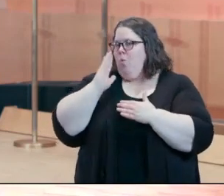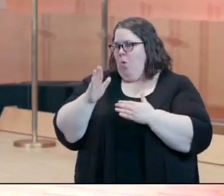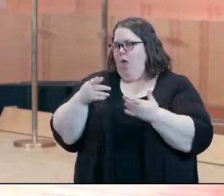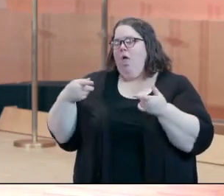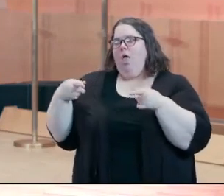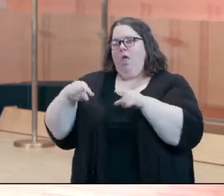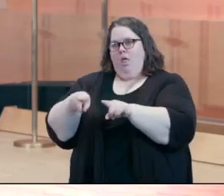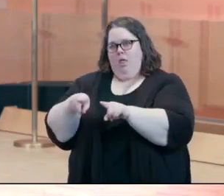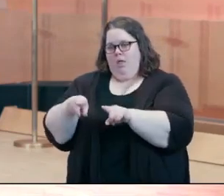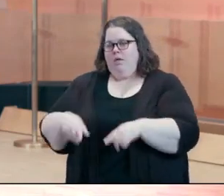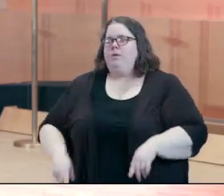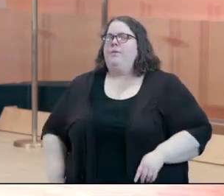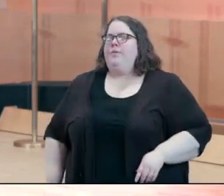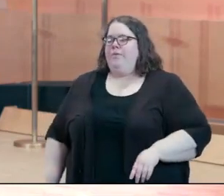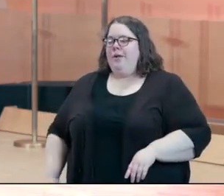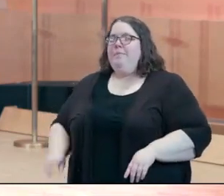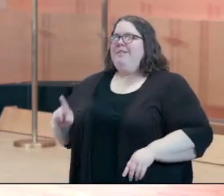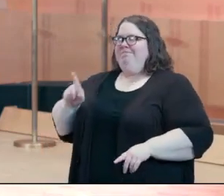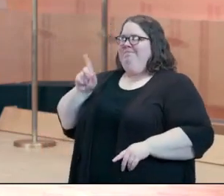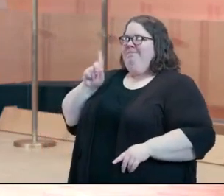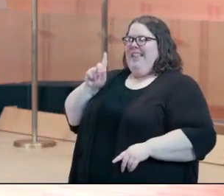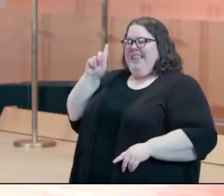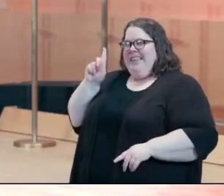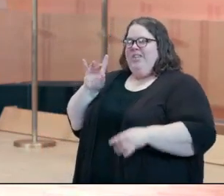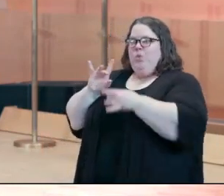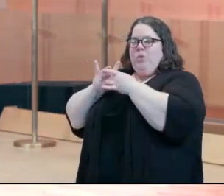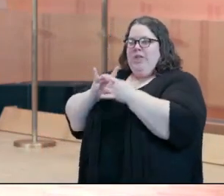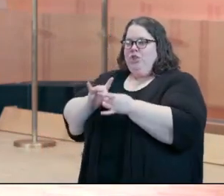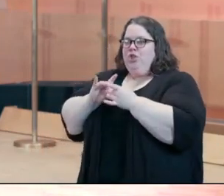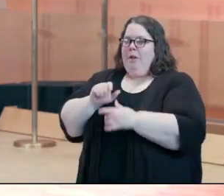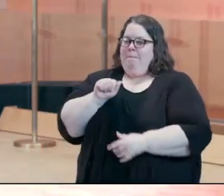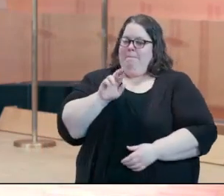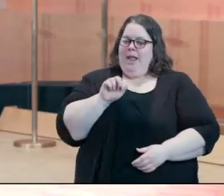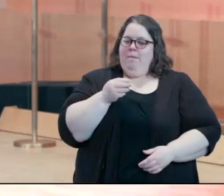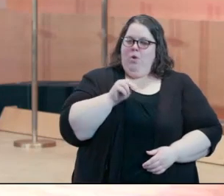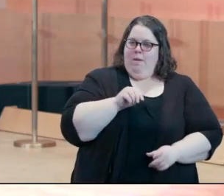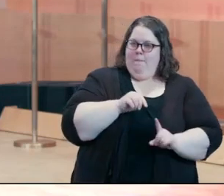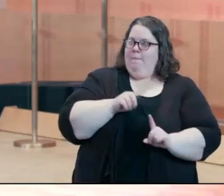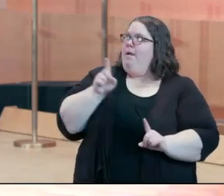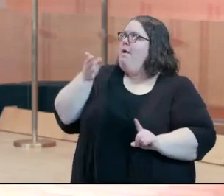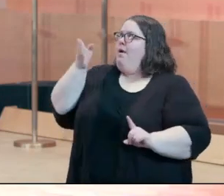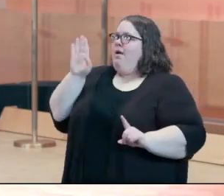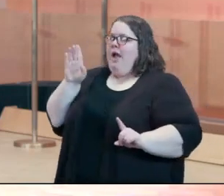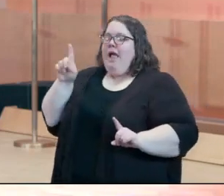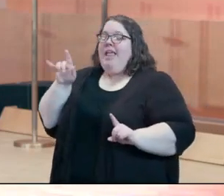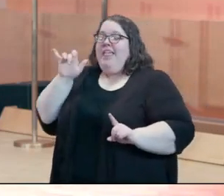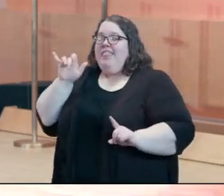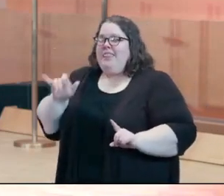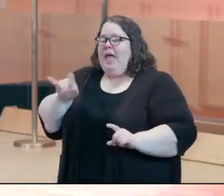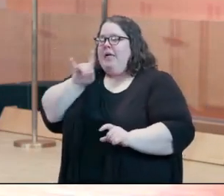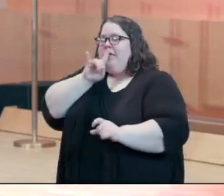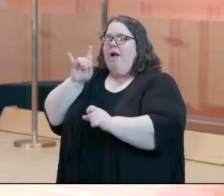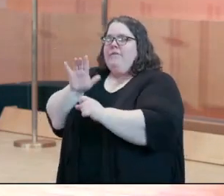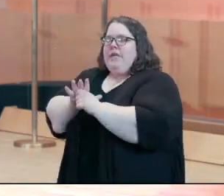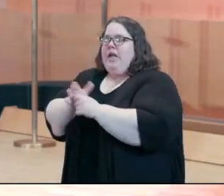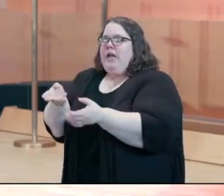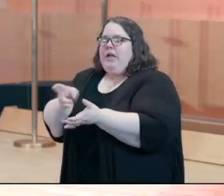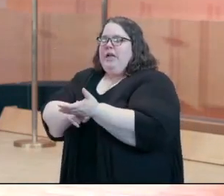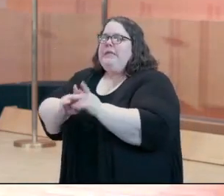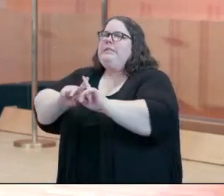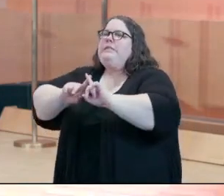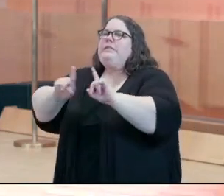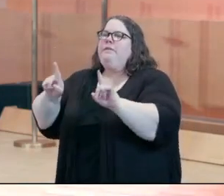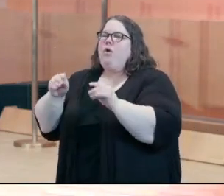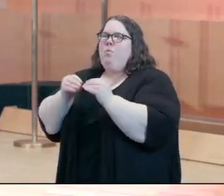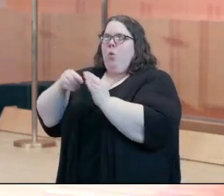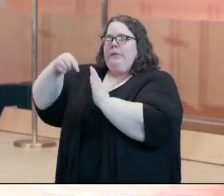establishing a new kind of relationship, a covenantal relationship that is far deeper and more intimate than anything